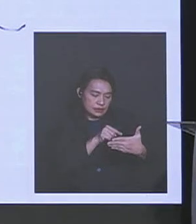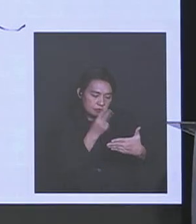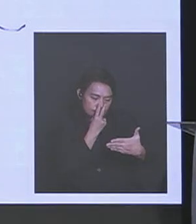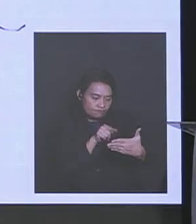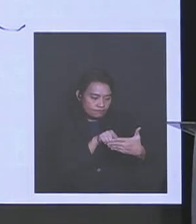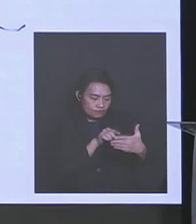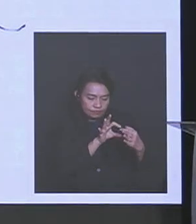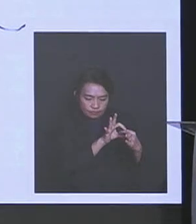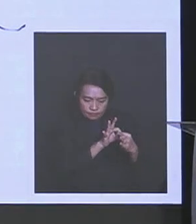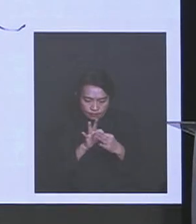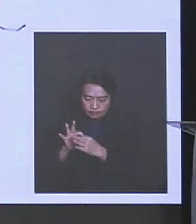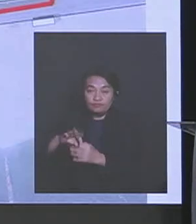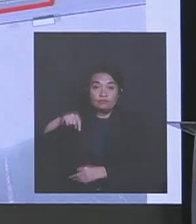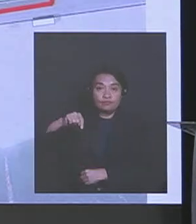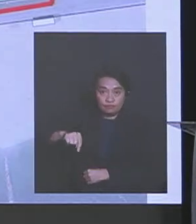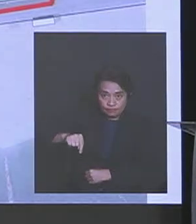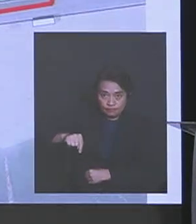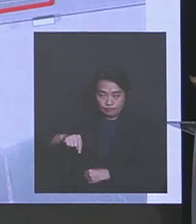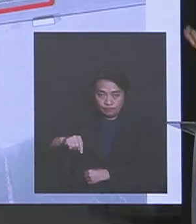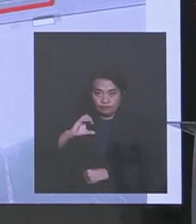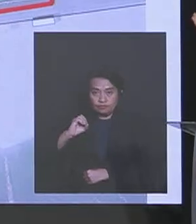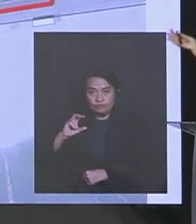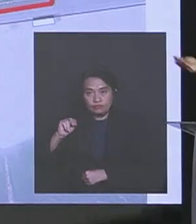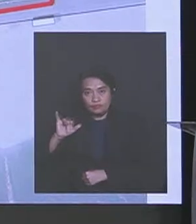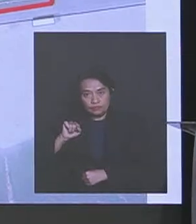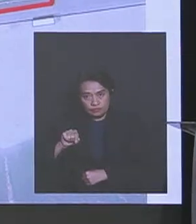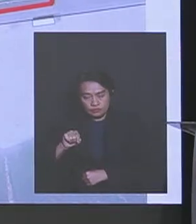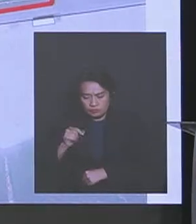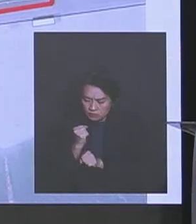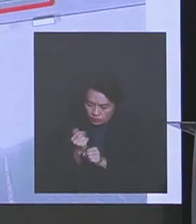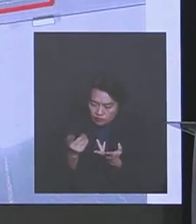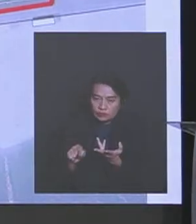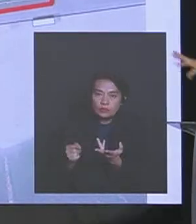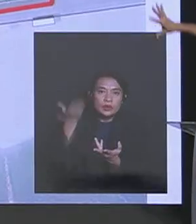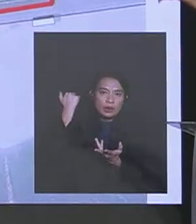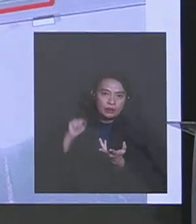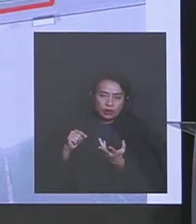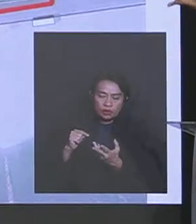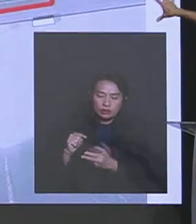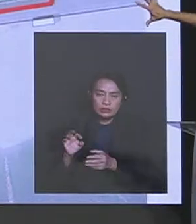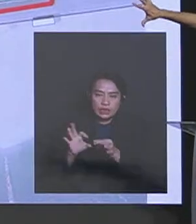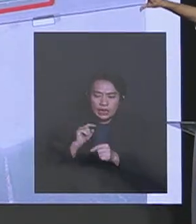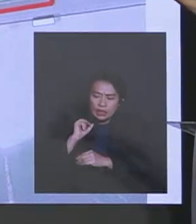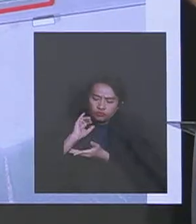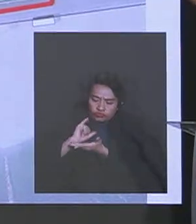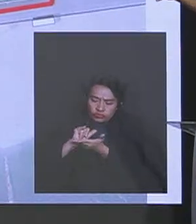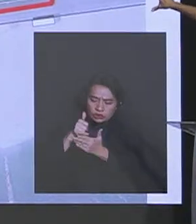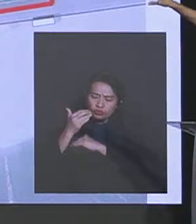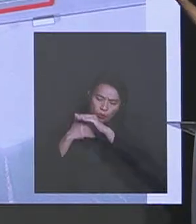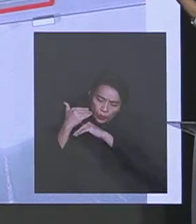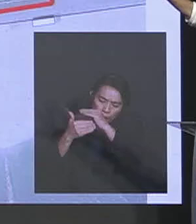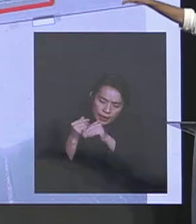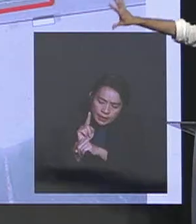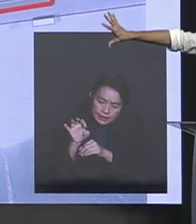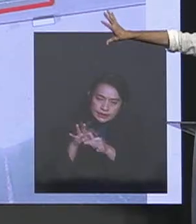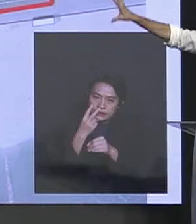glory of this place. And so we created an illustrative plan, The amusement area is kind of on the right here, but